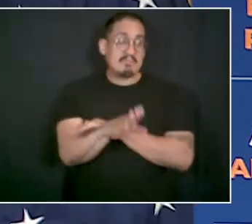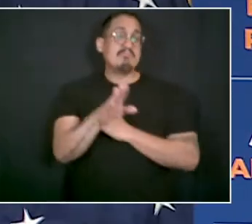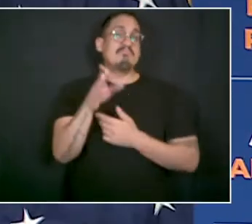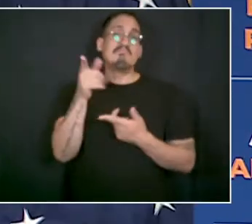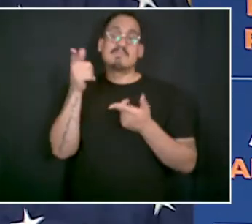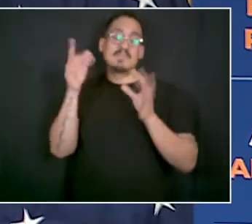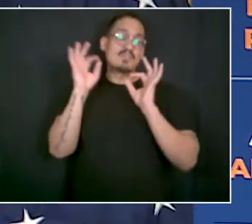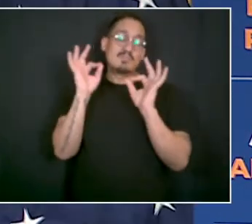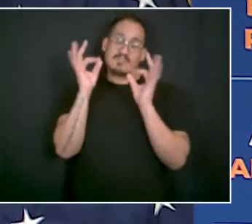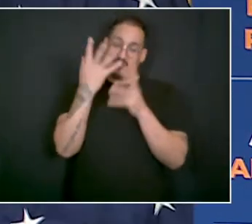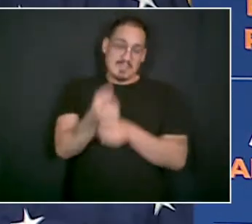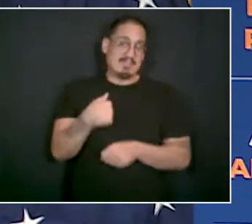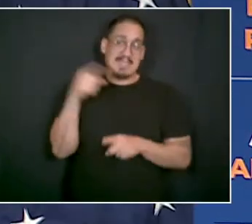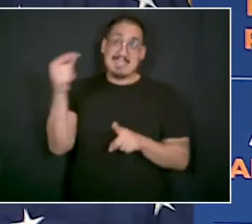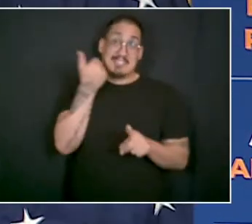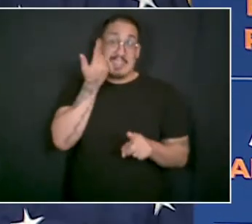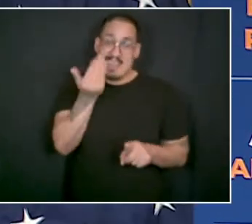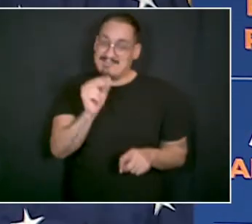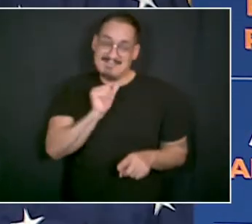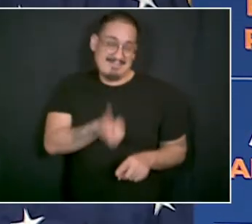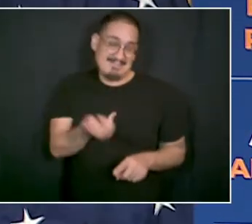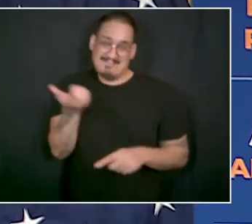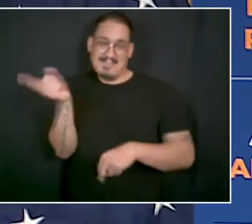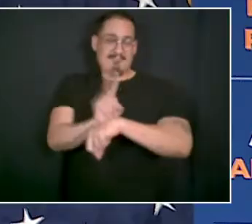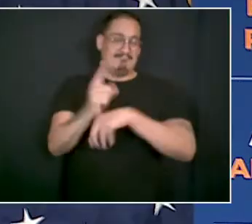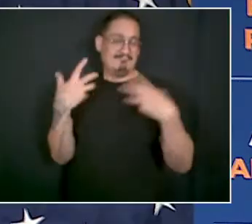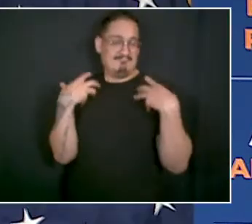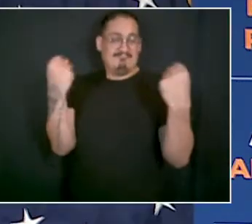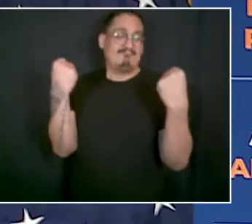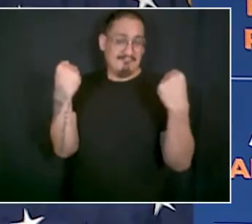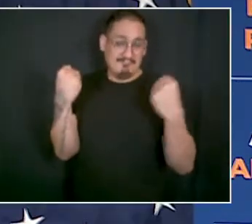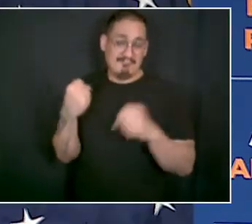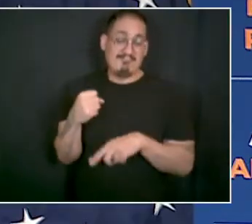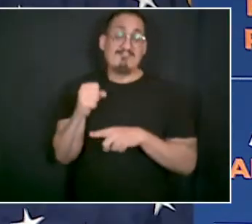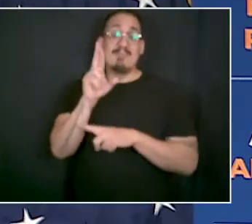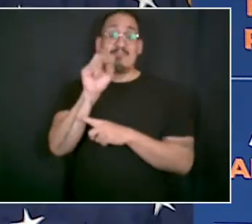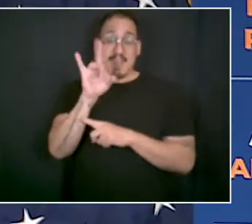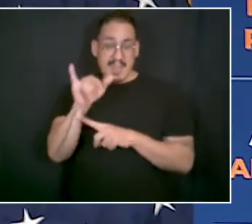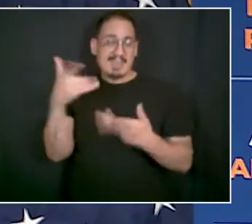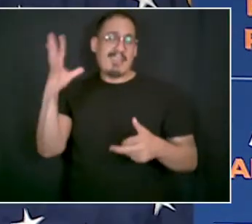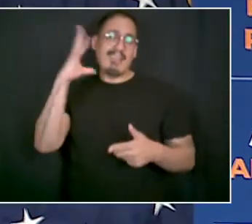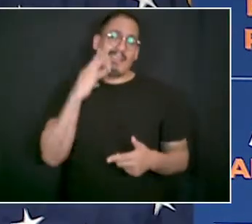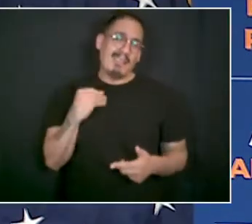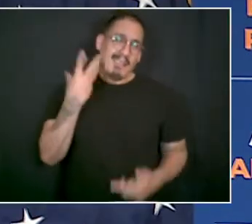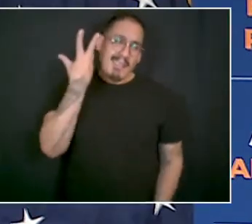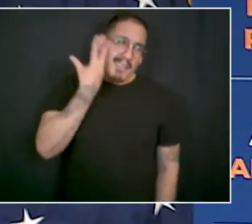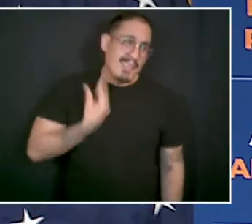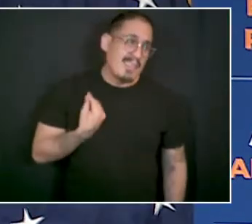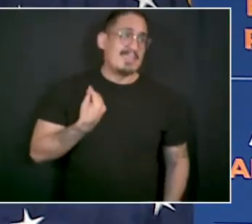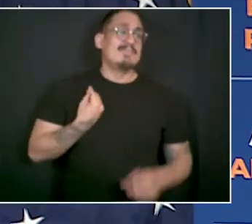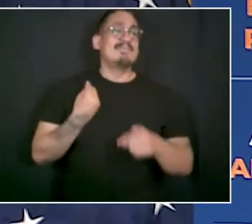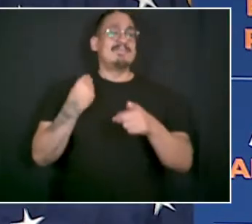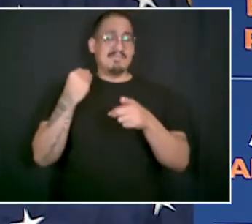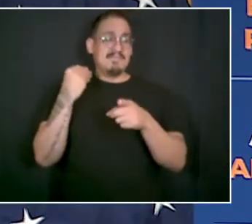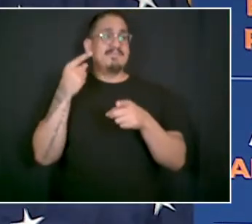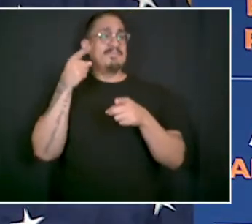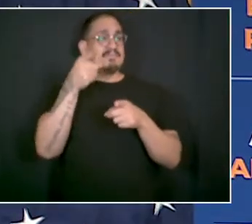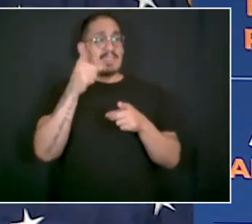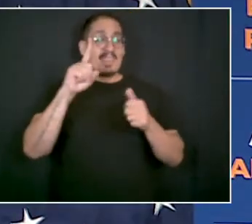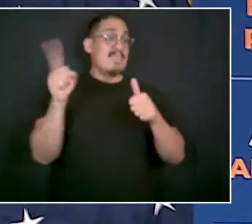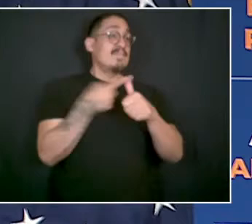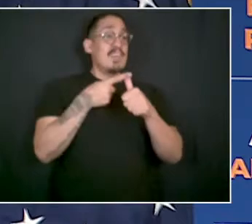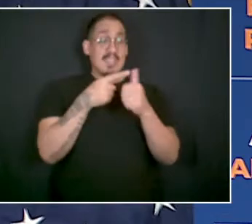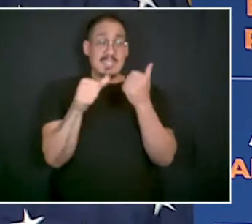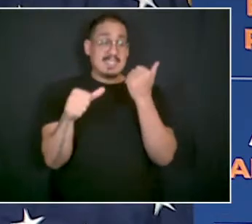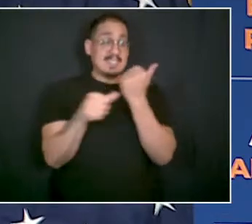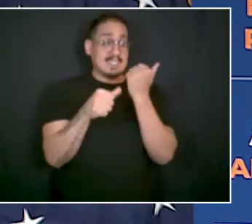shy. So Randy is experienced. He was a first deputy mayor before. You